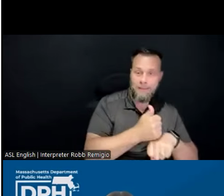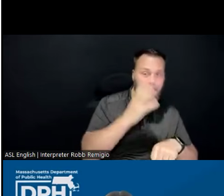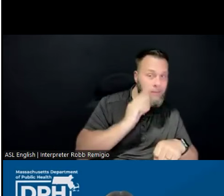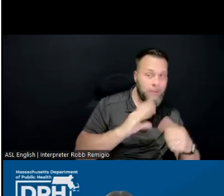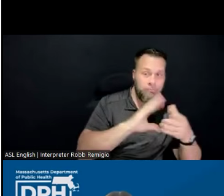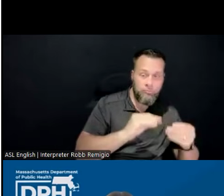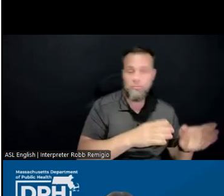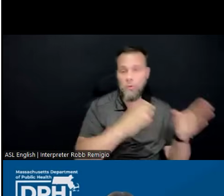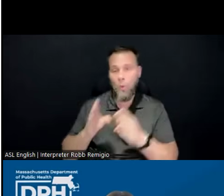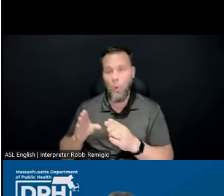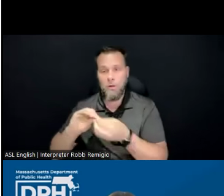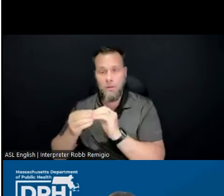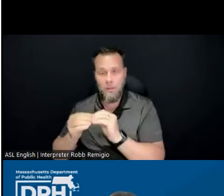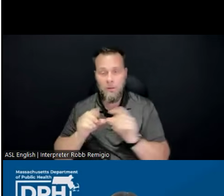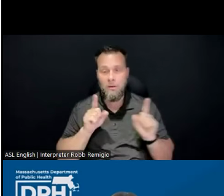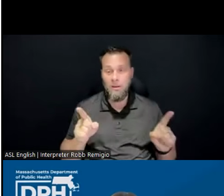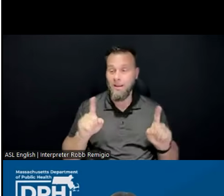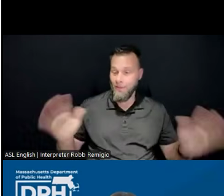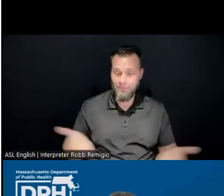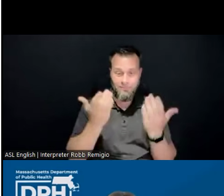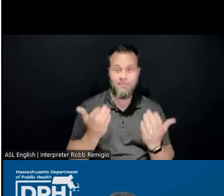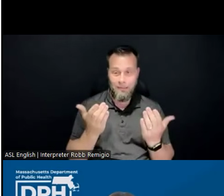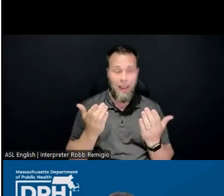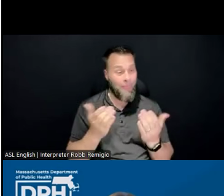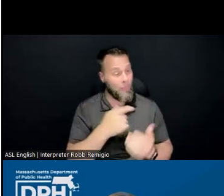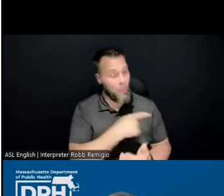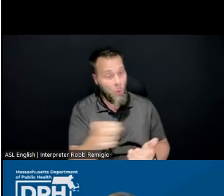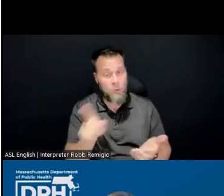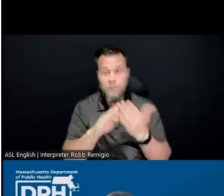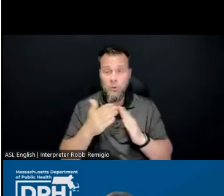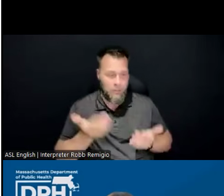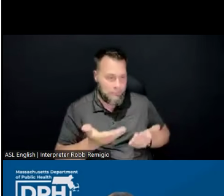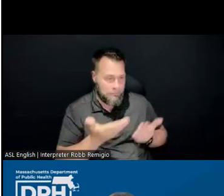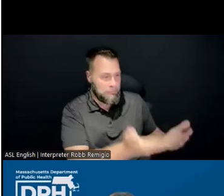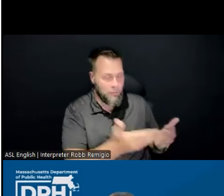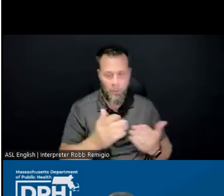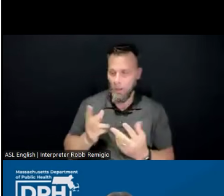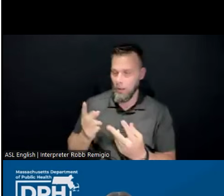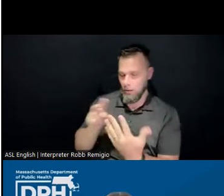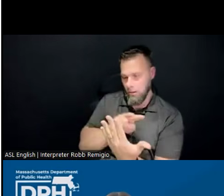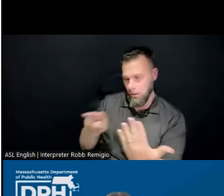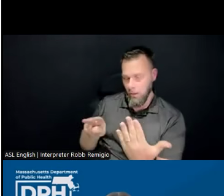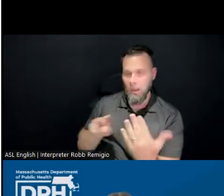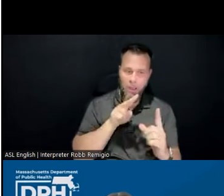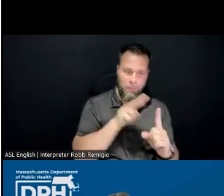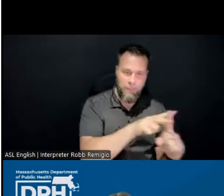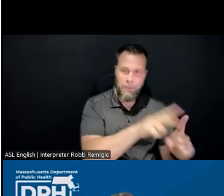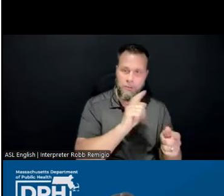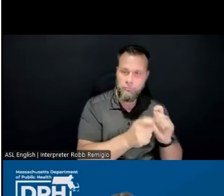and share data back with partners in these communities so that they can use the data. Next up